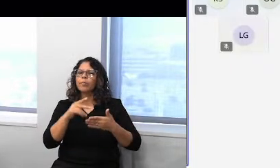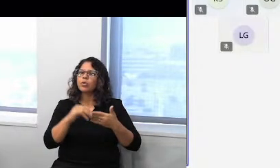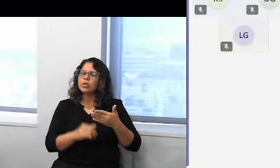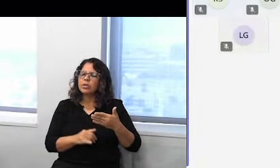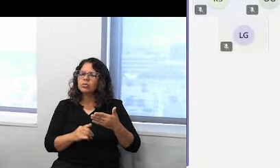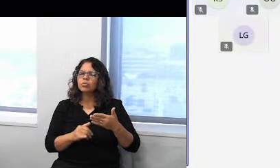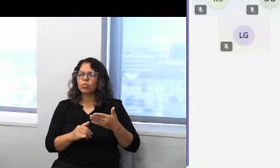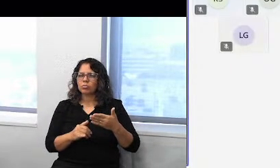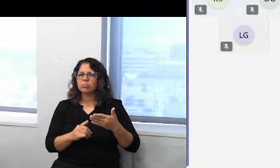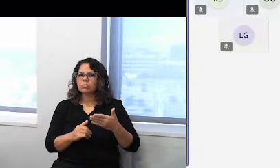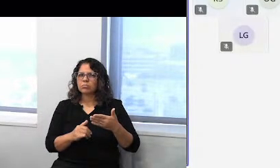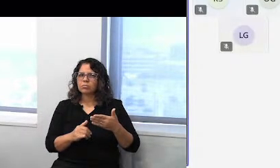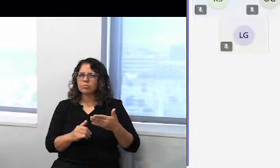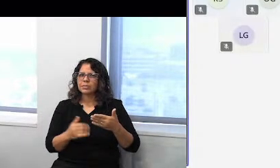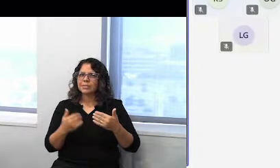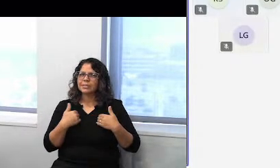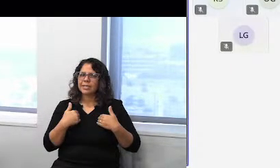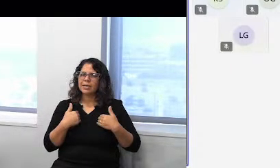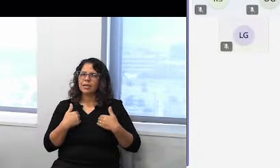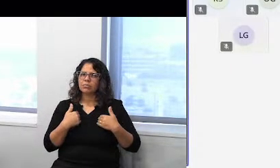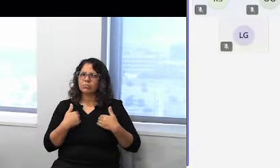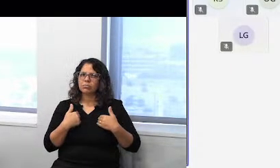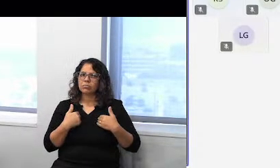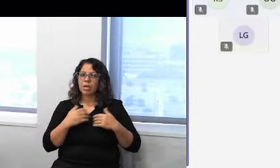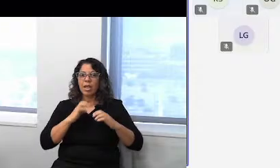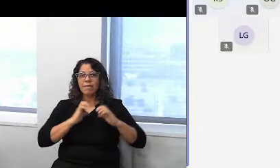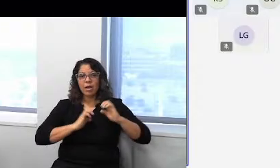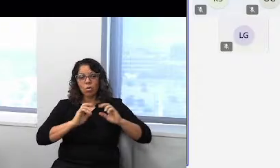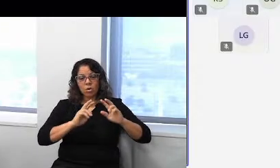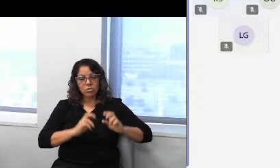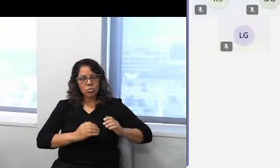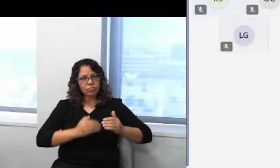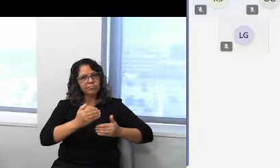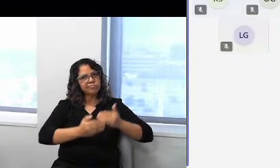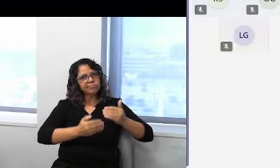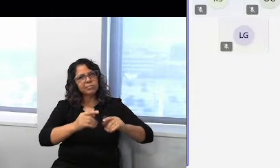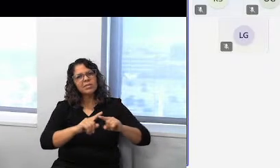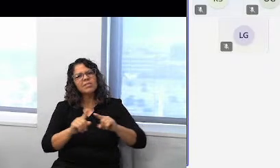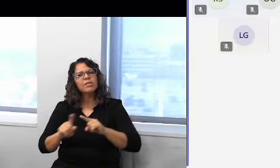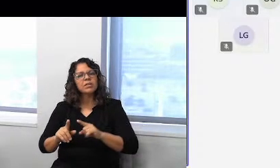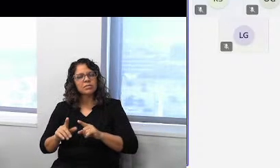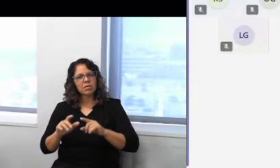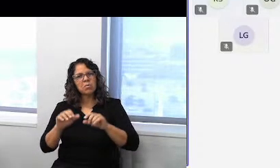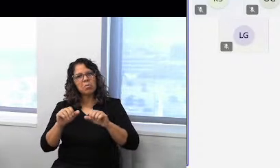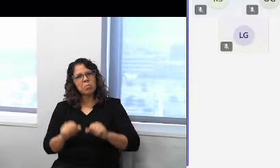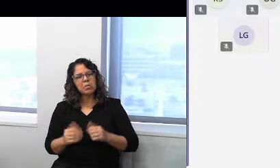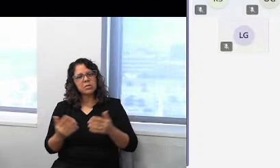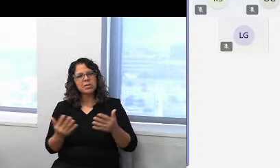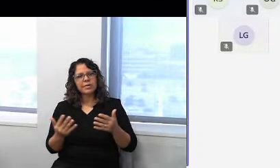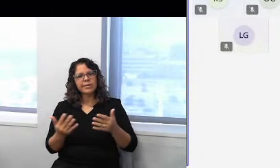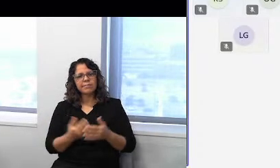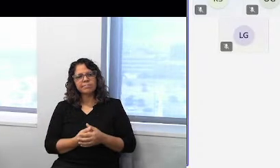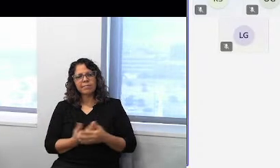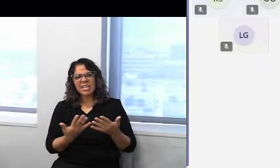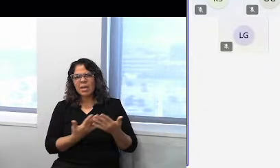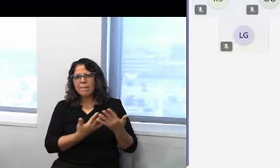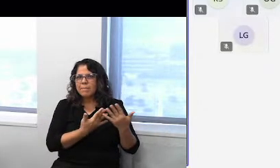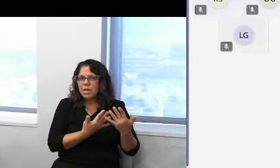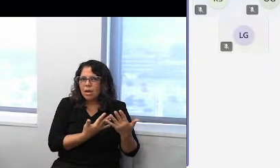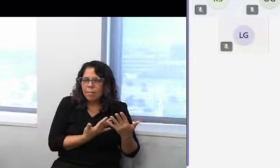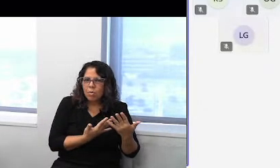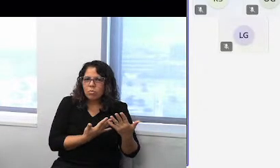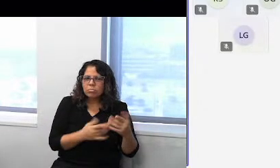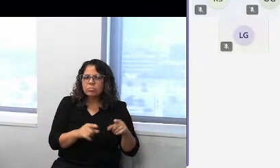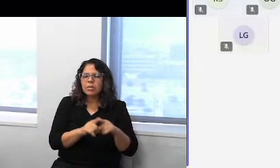evaluation. It could be anything as a perspectives all the way as to we're building it, we're doing engineering for it.